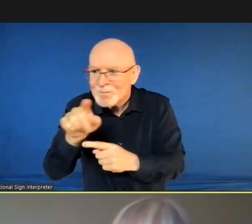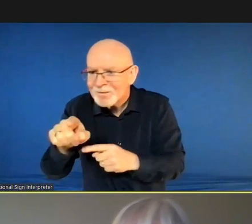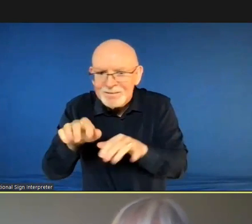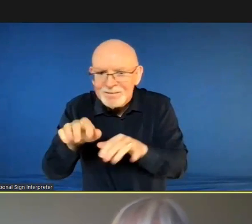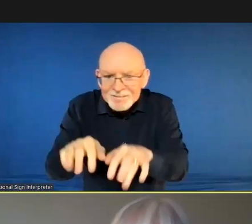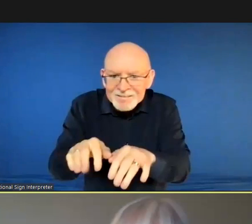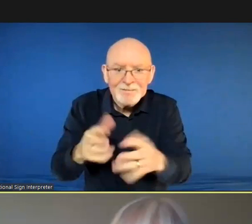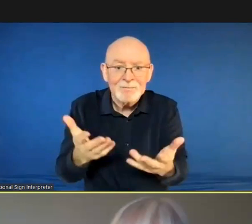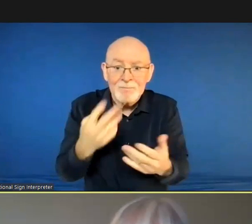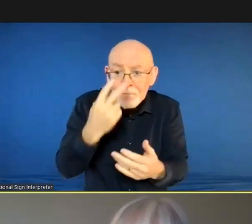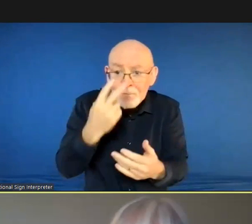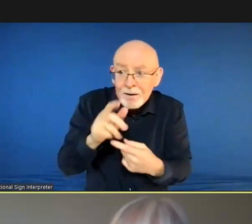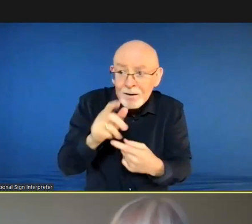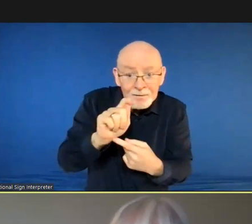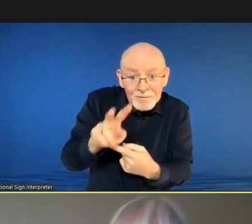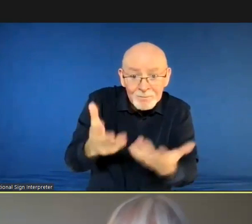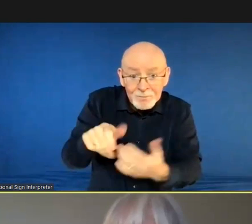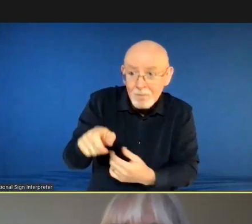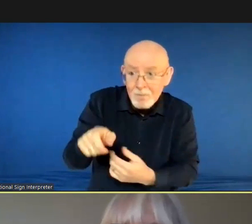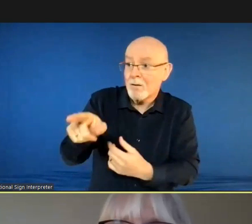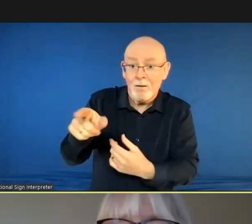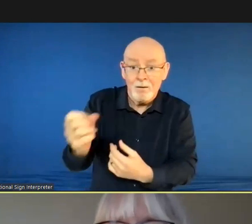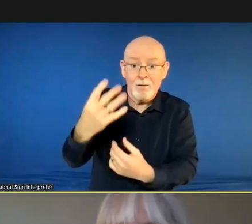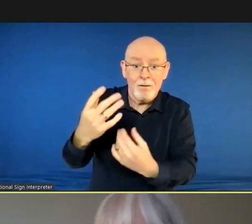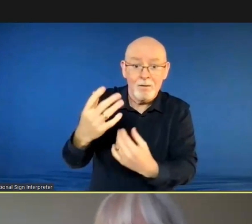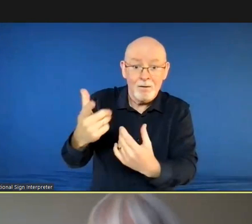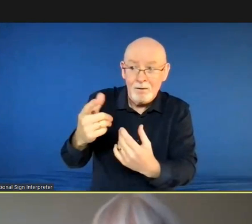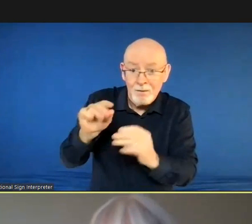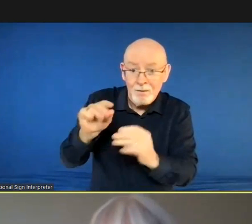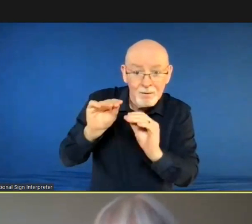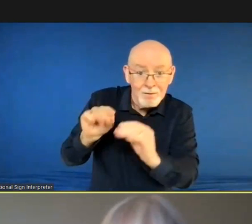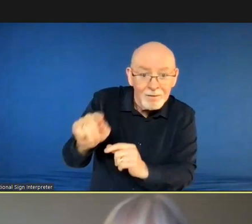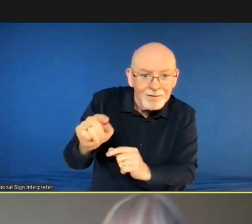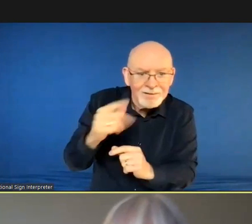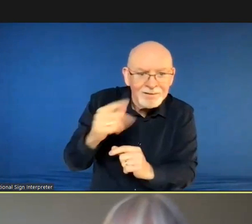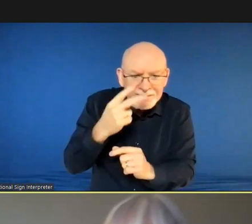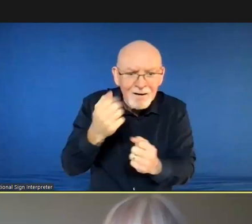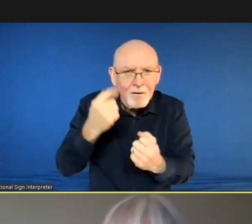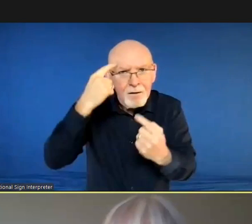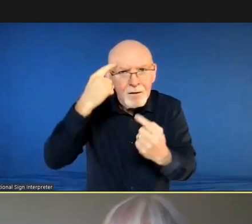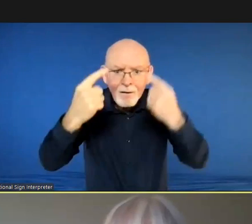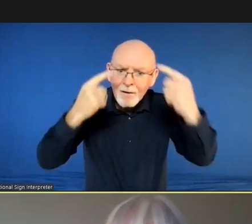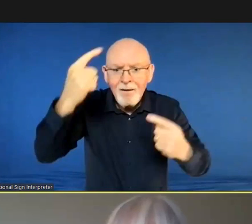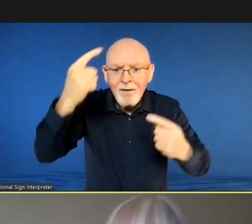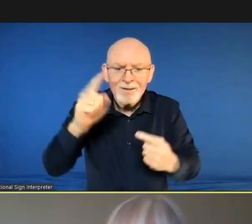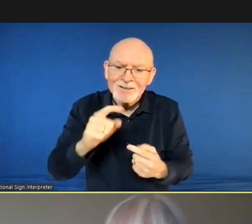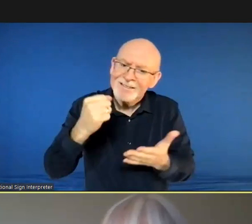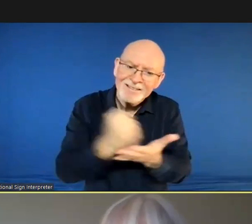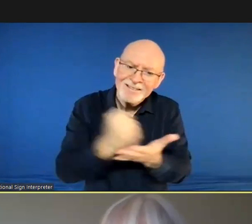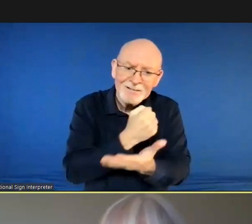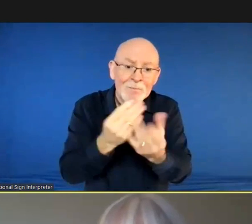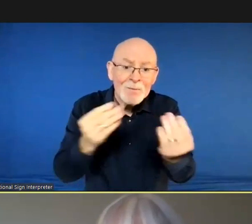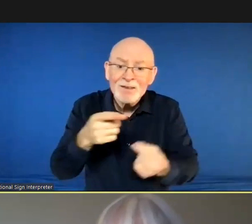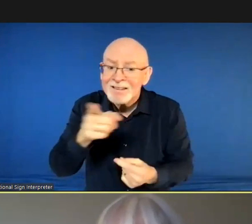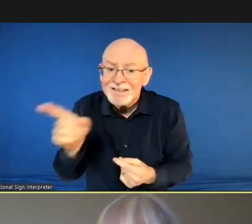but unfortunately a lot of these lessons haven't been very easily available to deaf children because most of